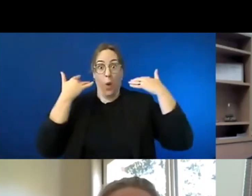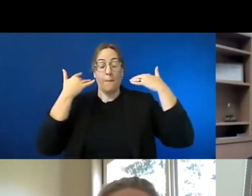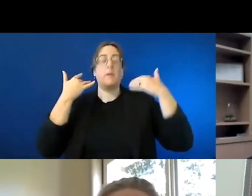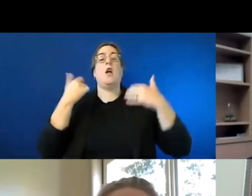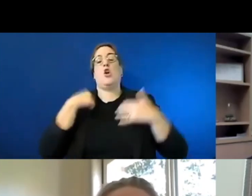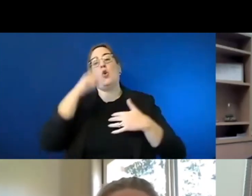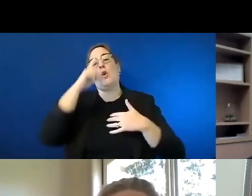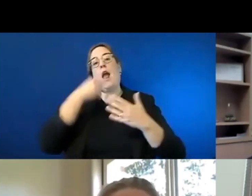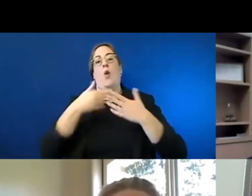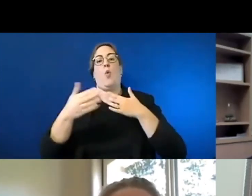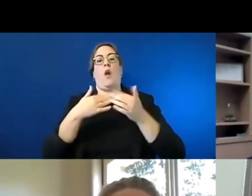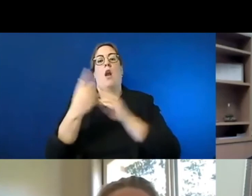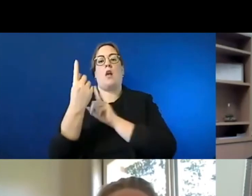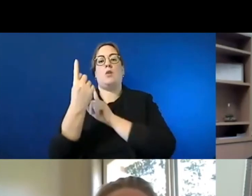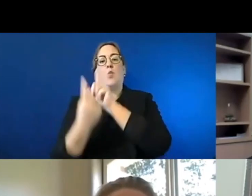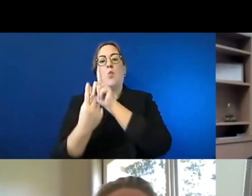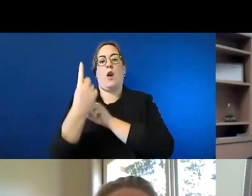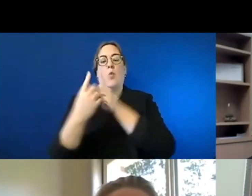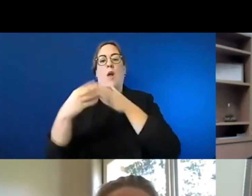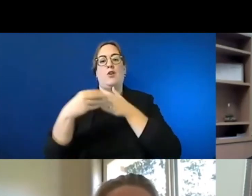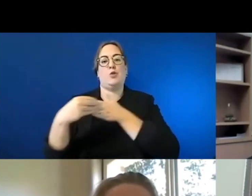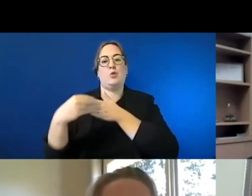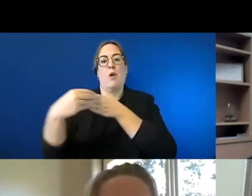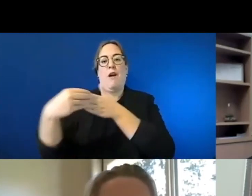to have a look at the campus.